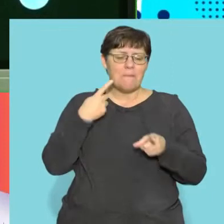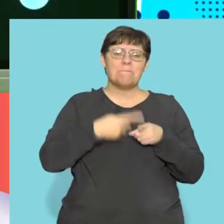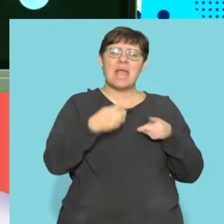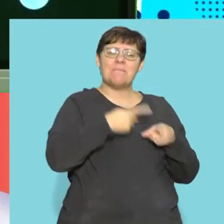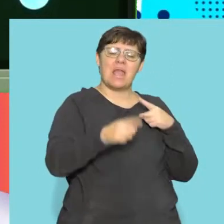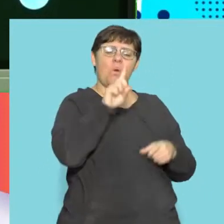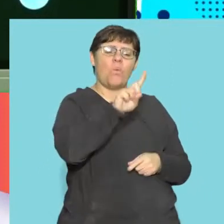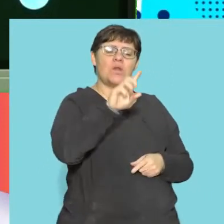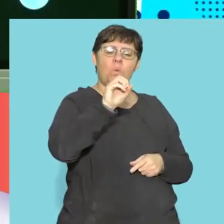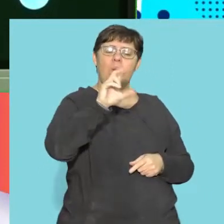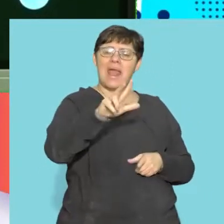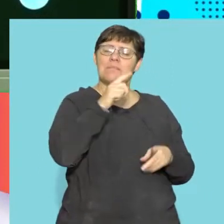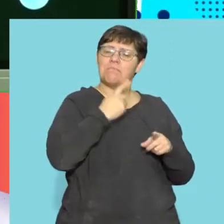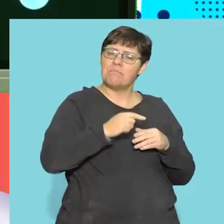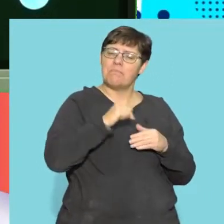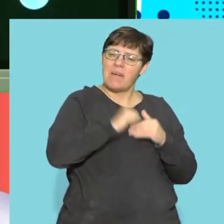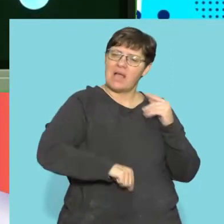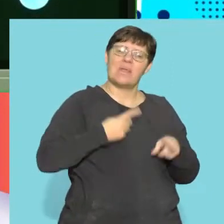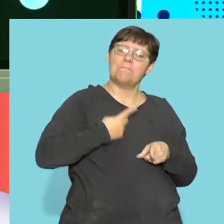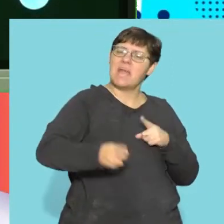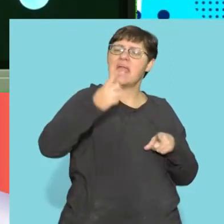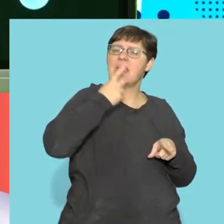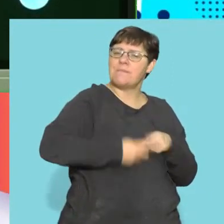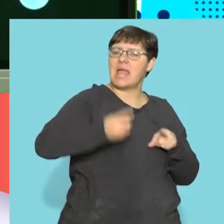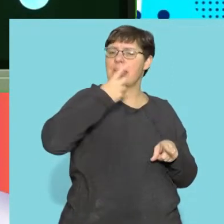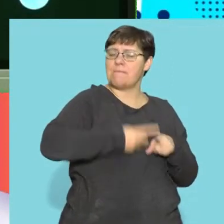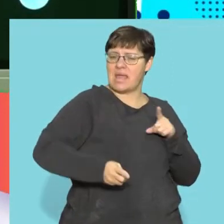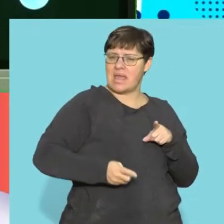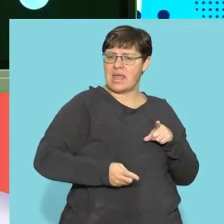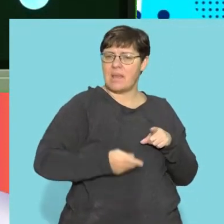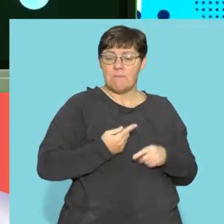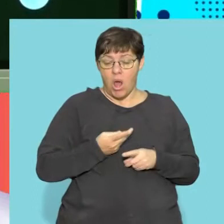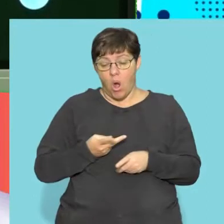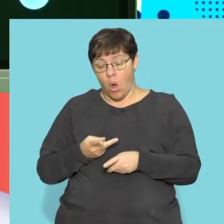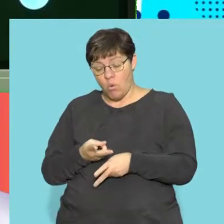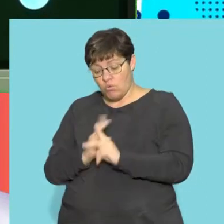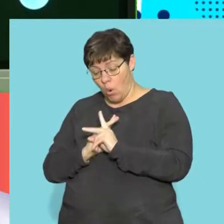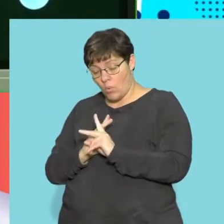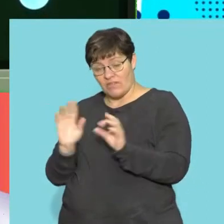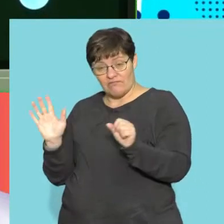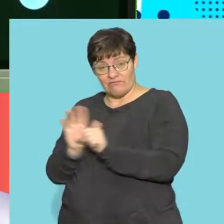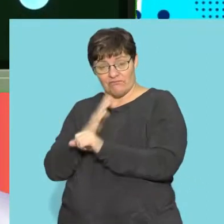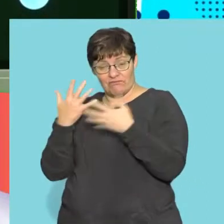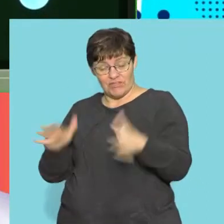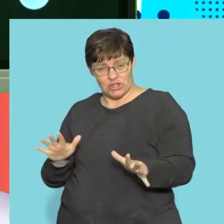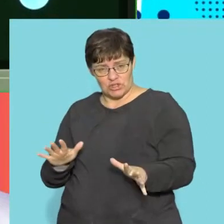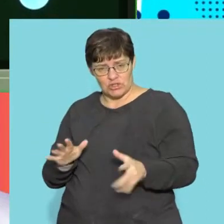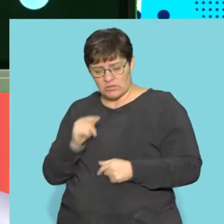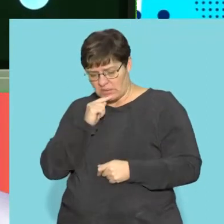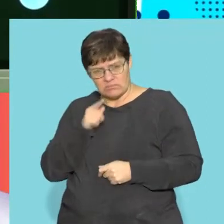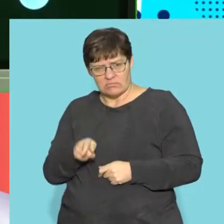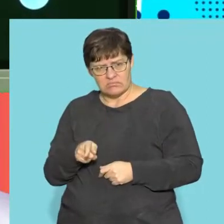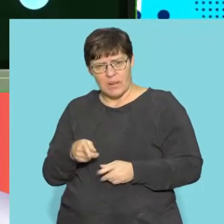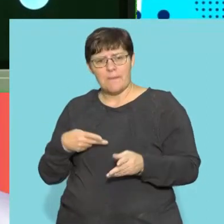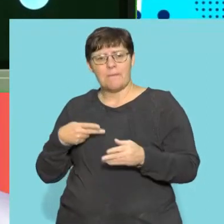for 108 months, but my loan is still not complete, how much more do